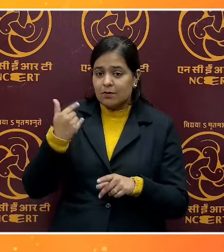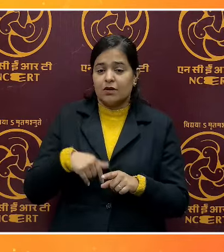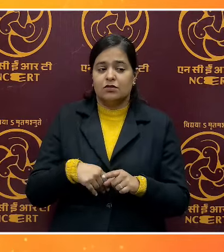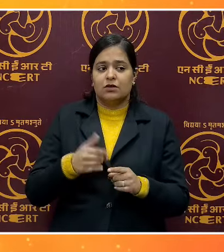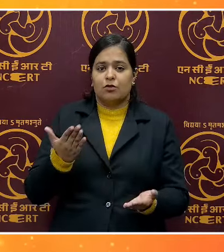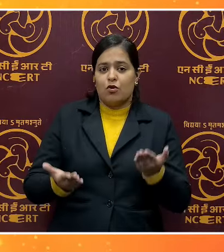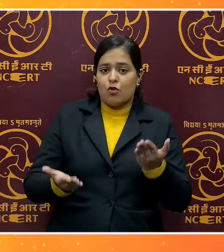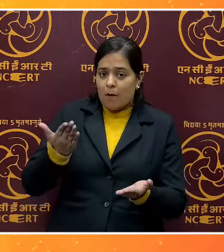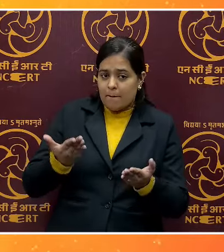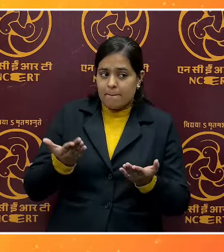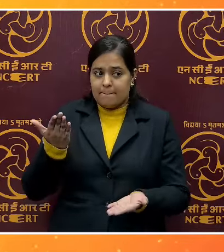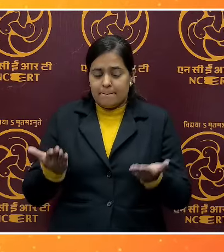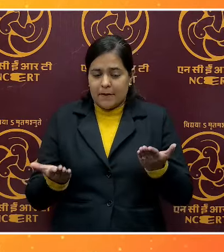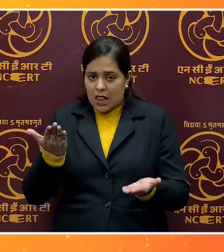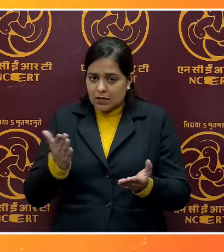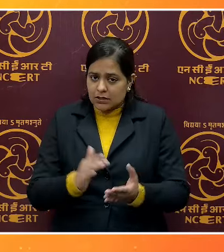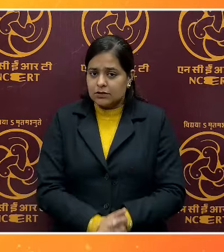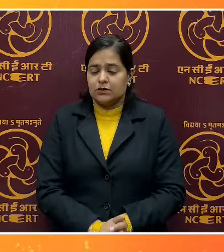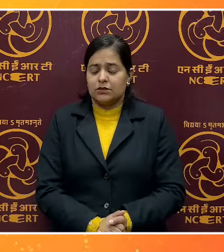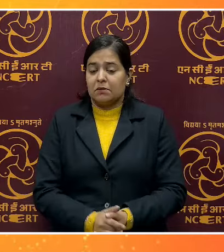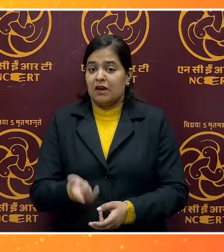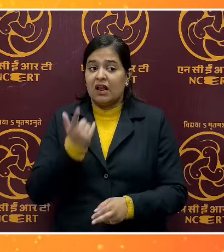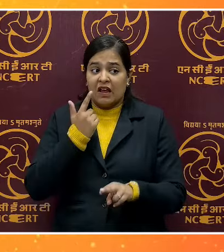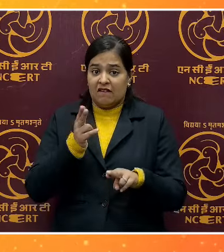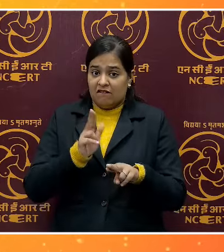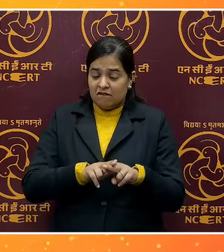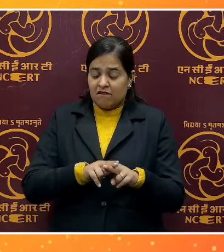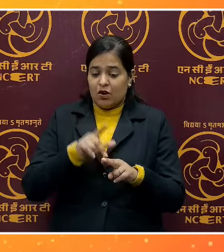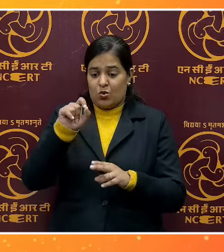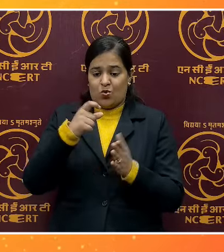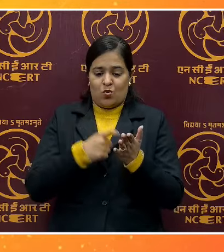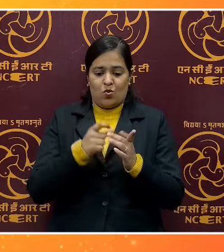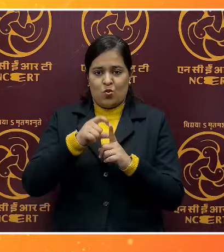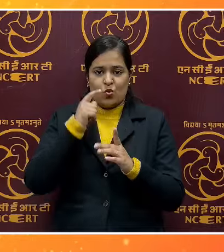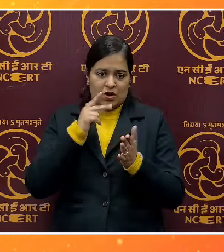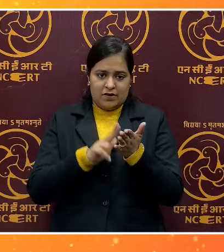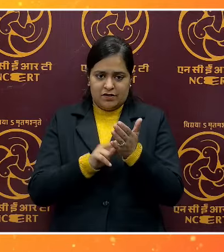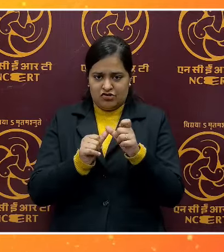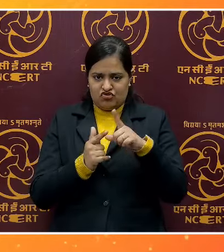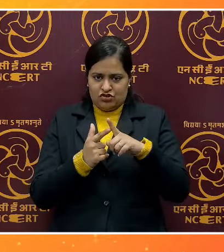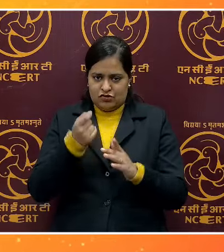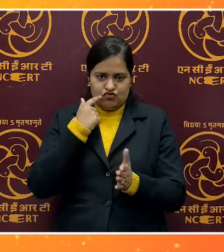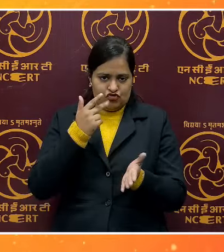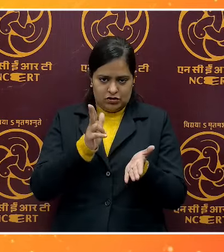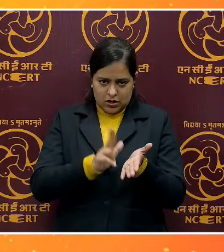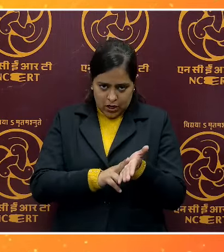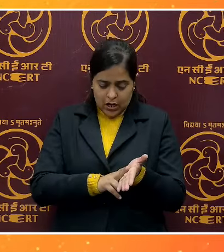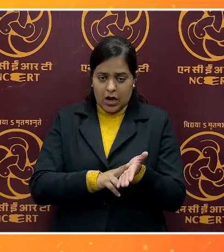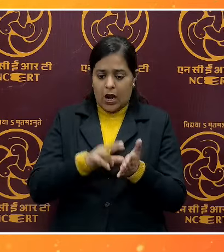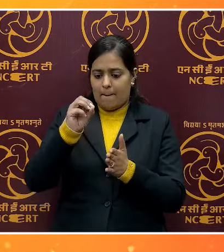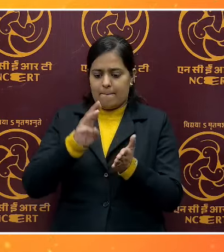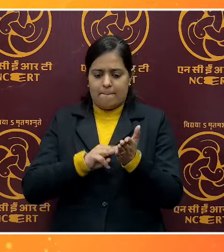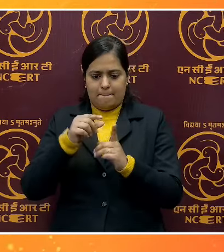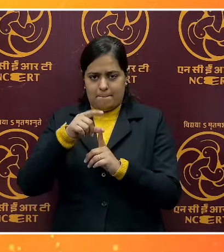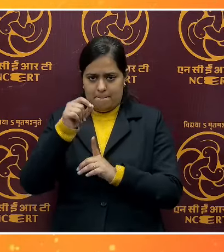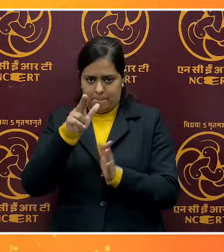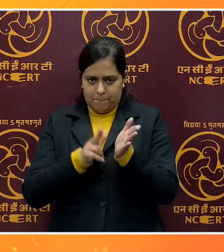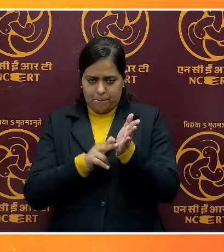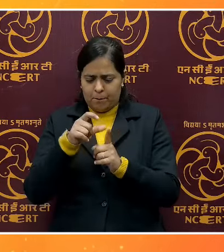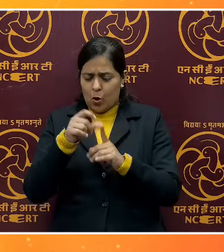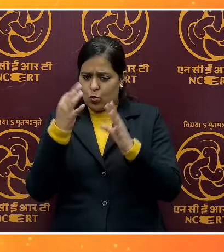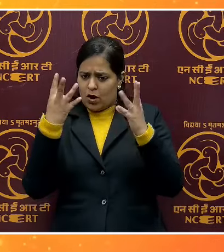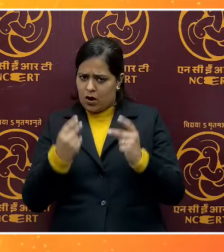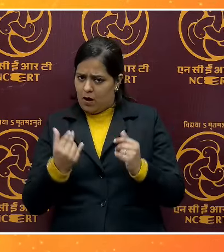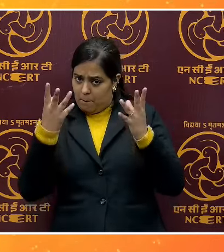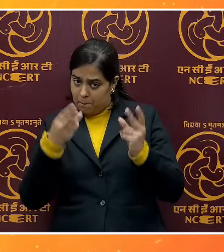valency. But in case of coordination compounds, the number of negative ions or molecules surrounding the